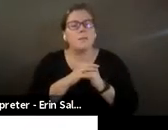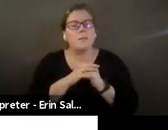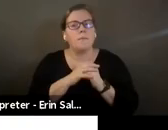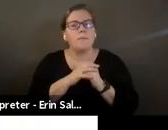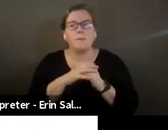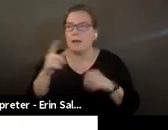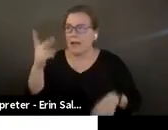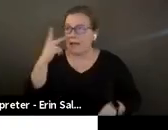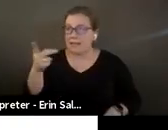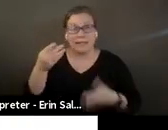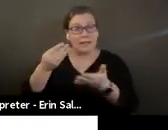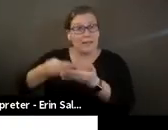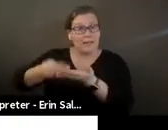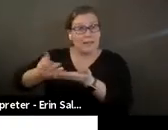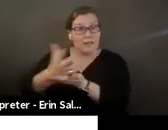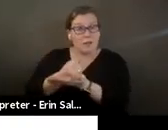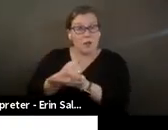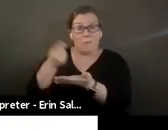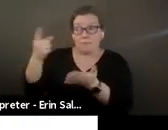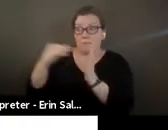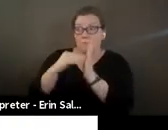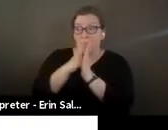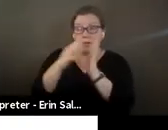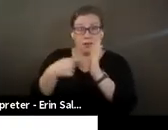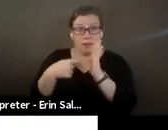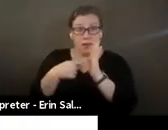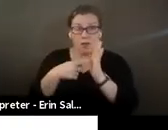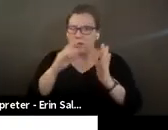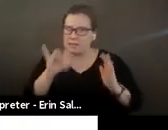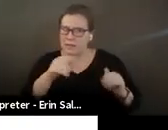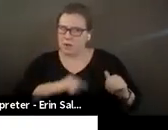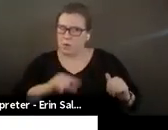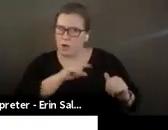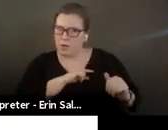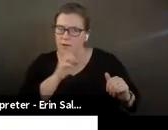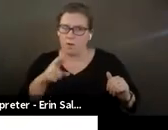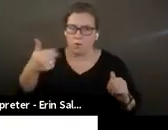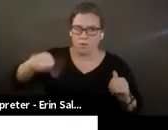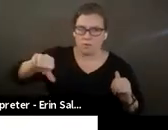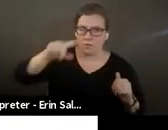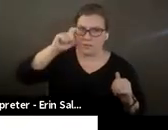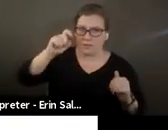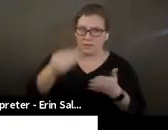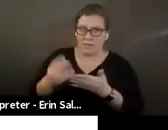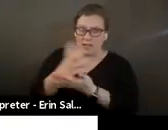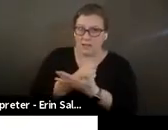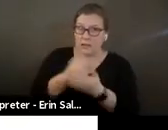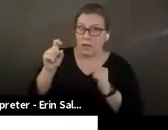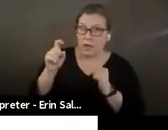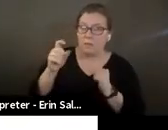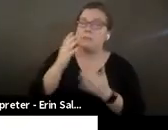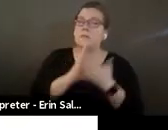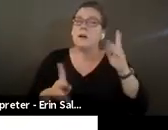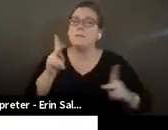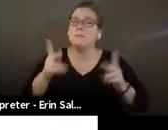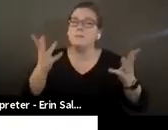see that is on the application, is that a qualification for the program? I know that may be a question that folks are